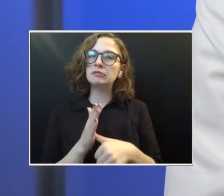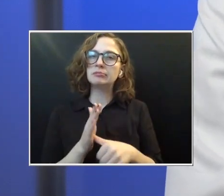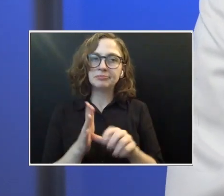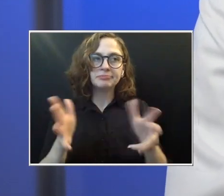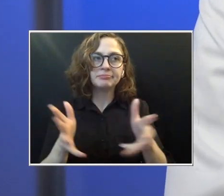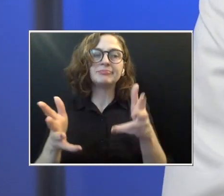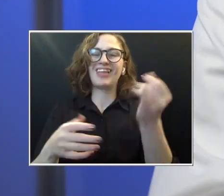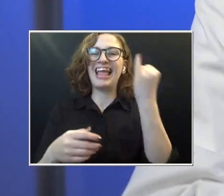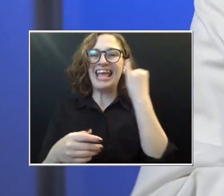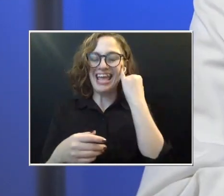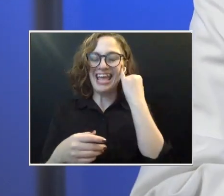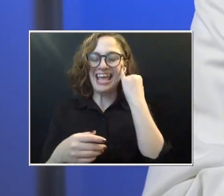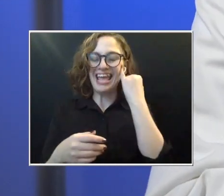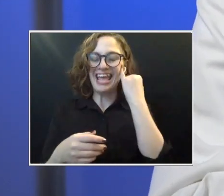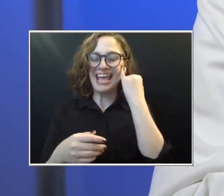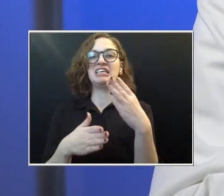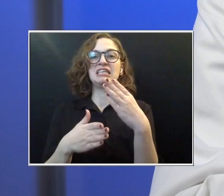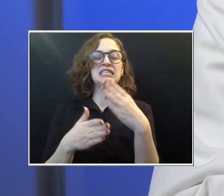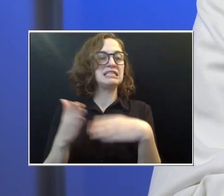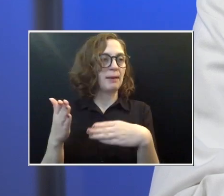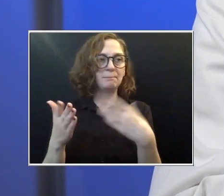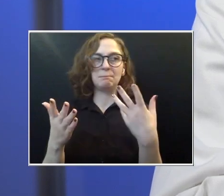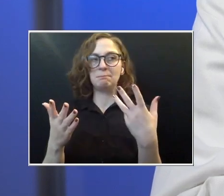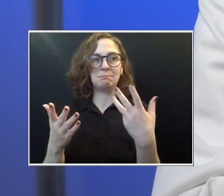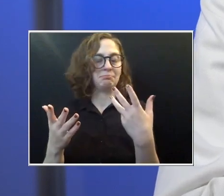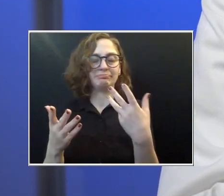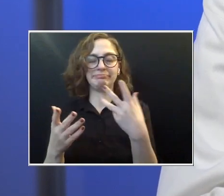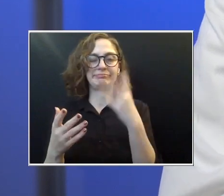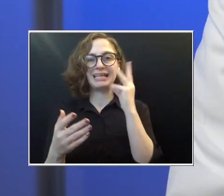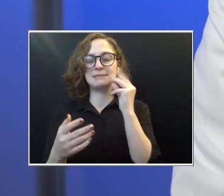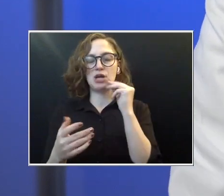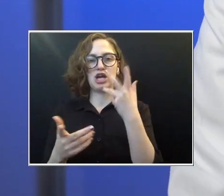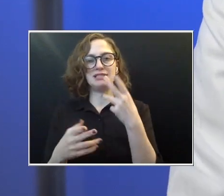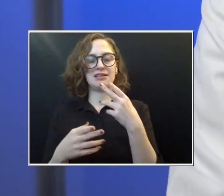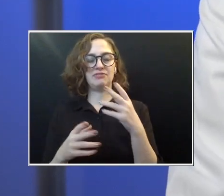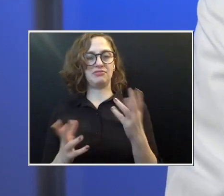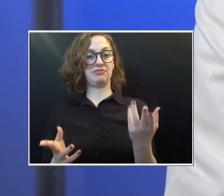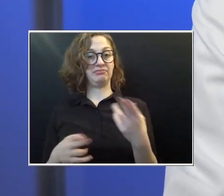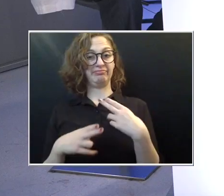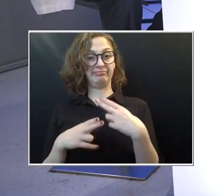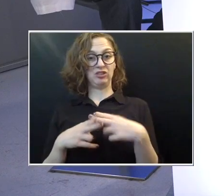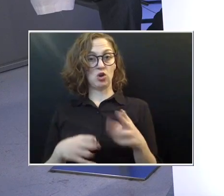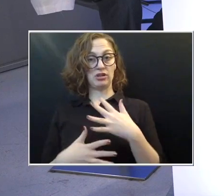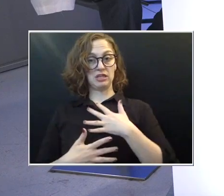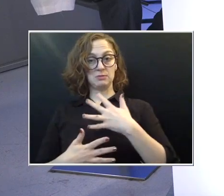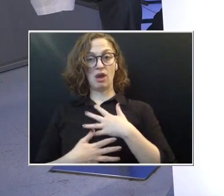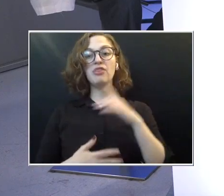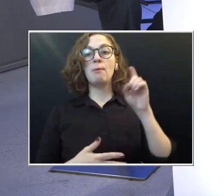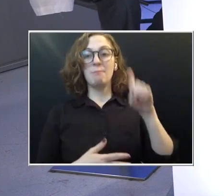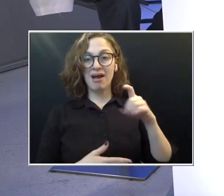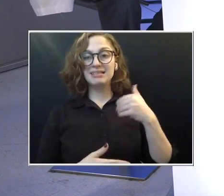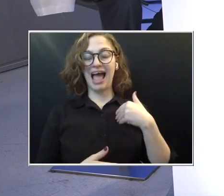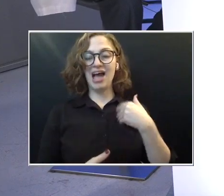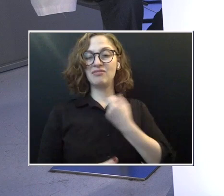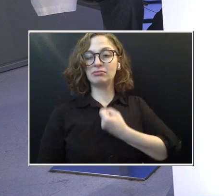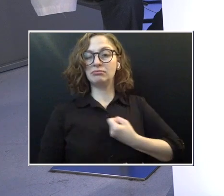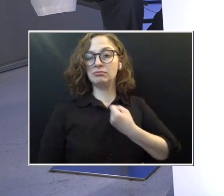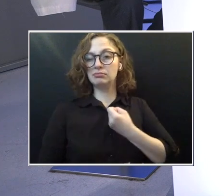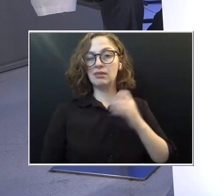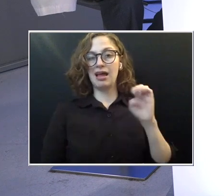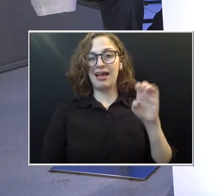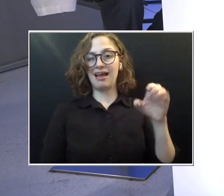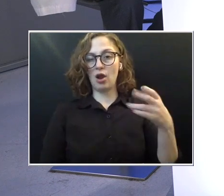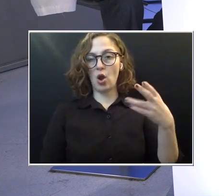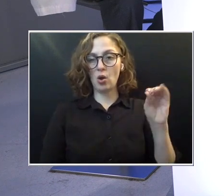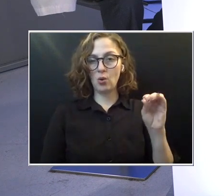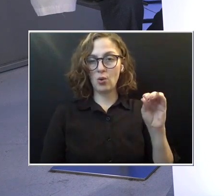to be an echo or ultrasound of the heart, which is kind of the screening test for this disease. And in fact, because they may have another disease like emphysema